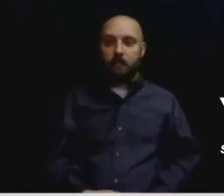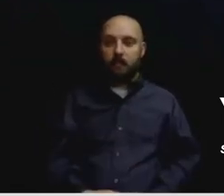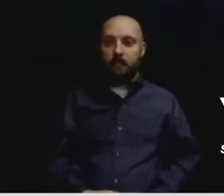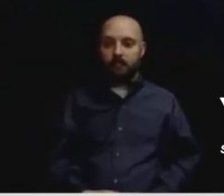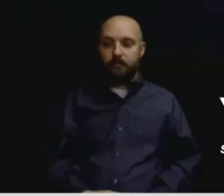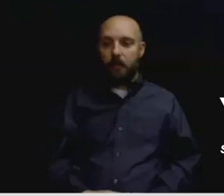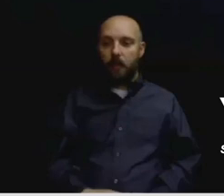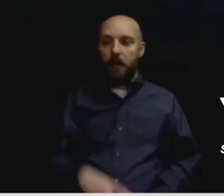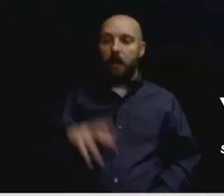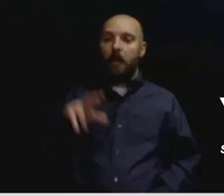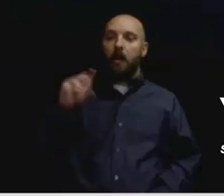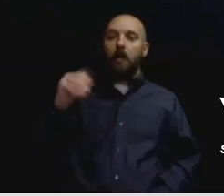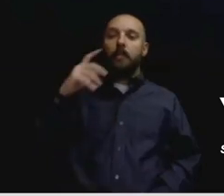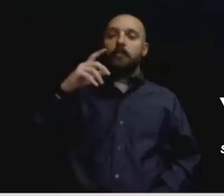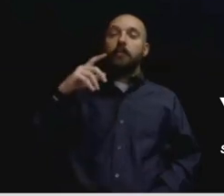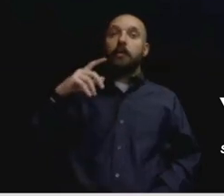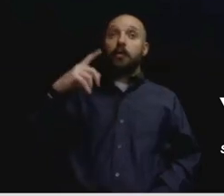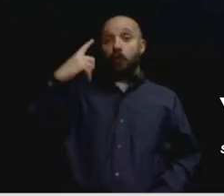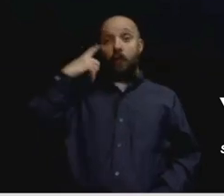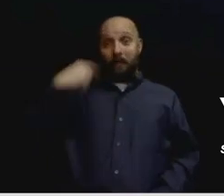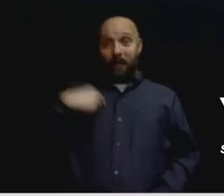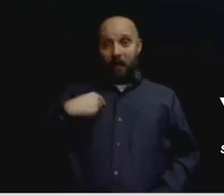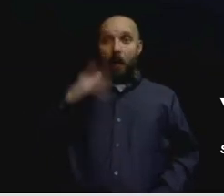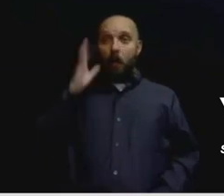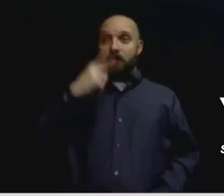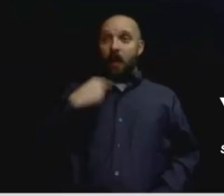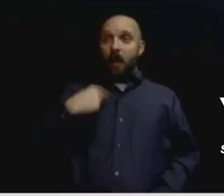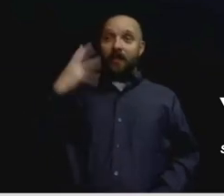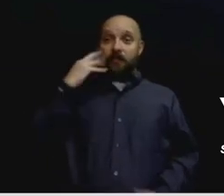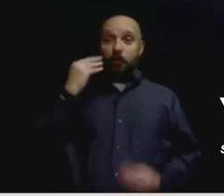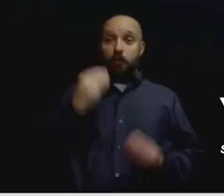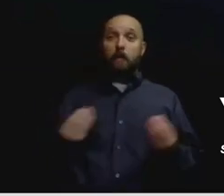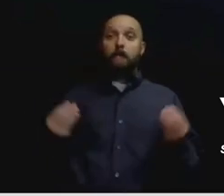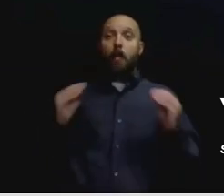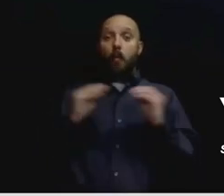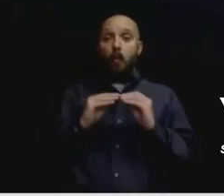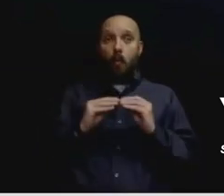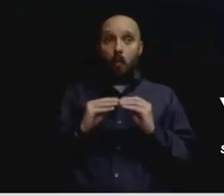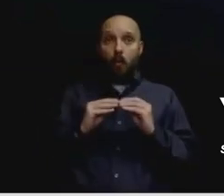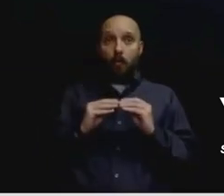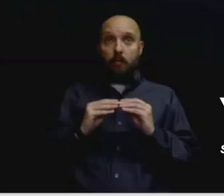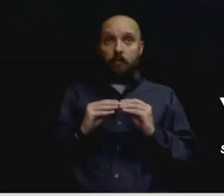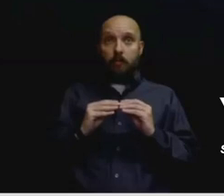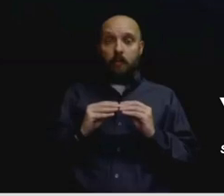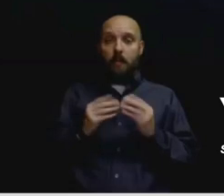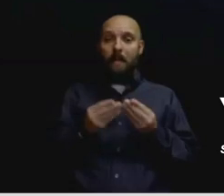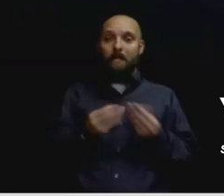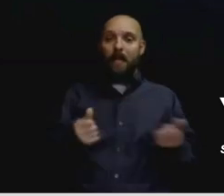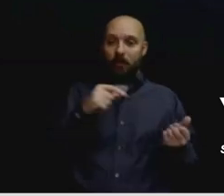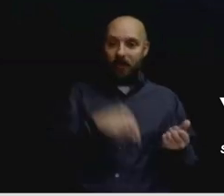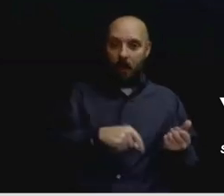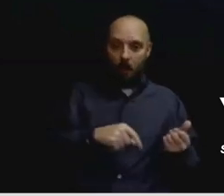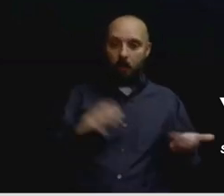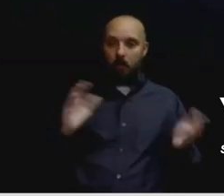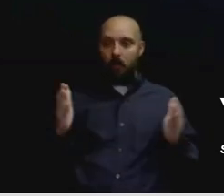So for me, I would say I experience more meltdown than shutdown, wouldn't you say,